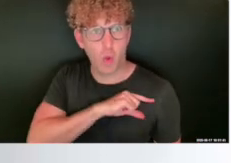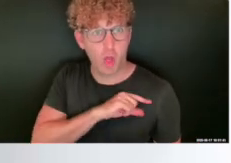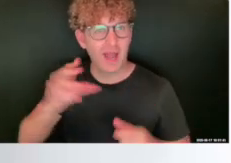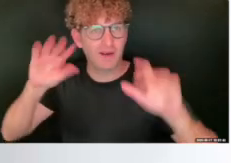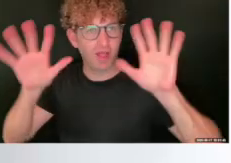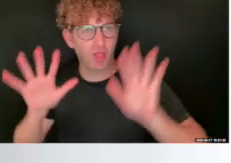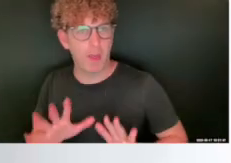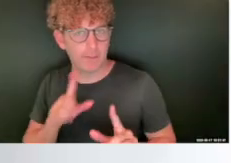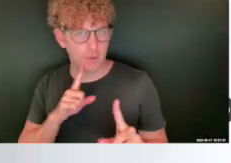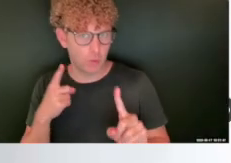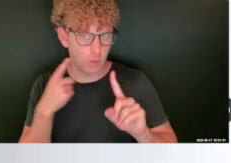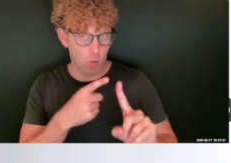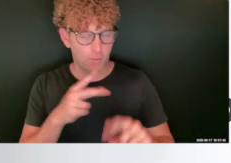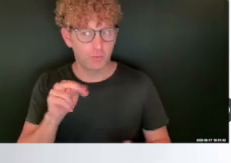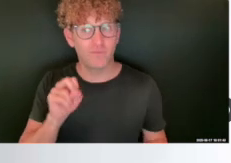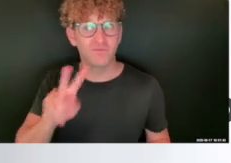Next slide, please.